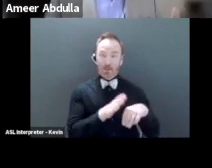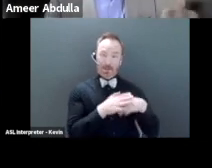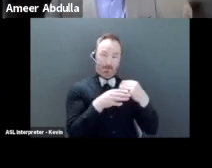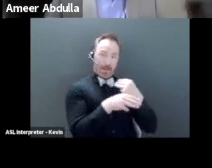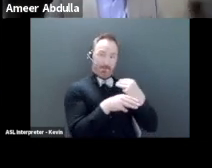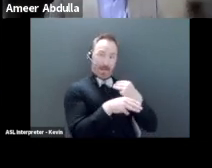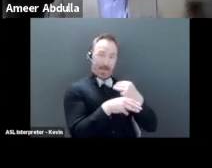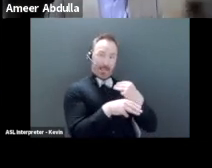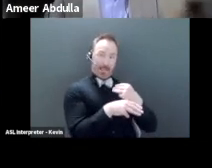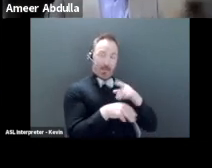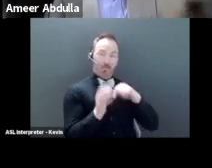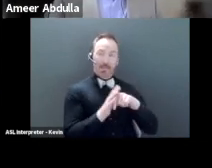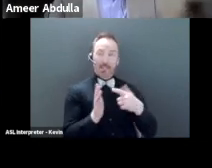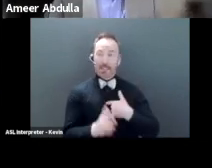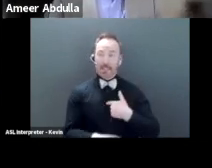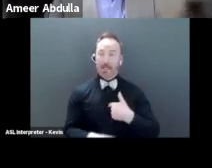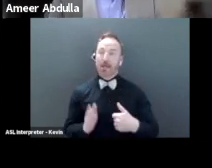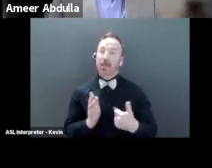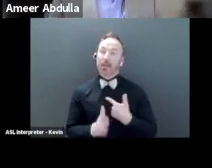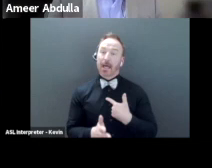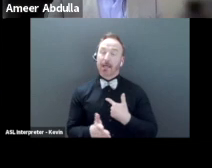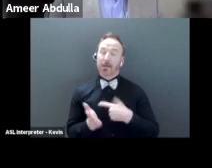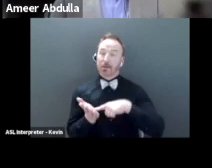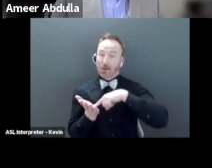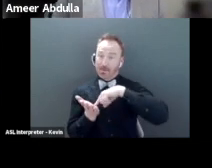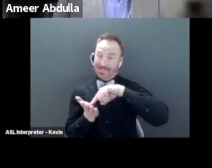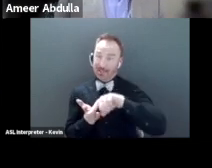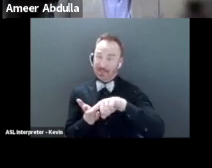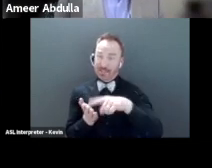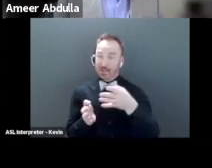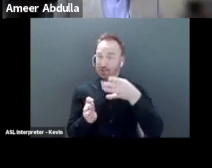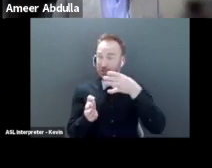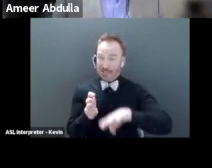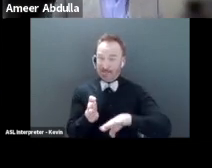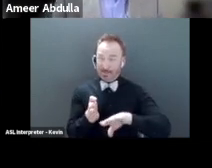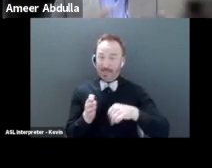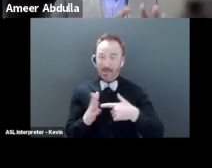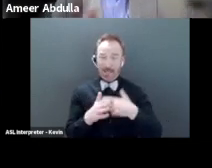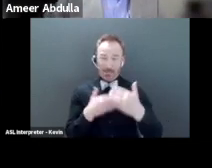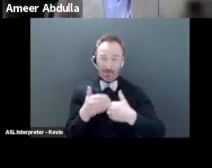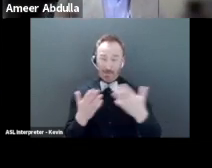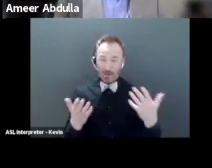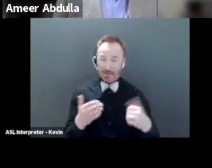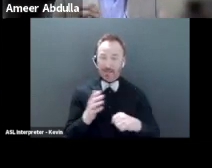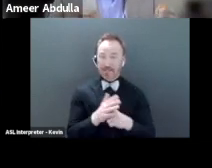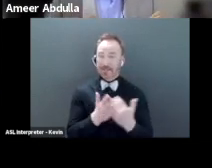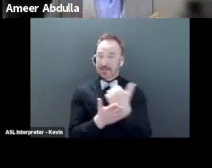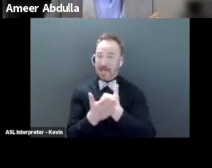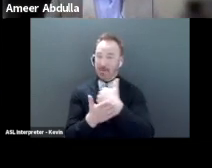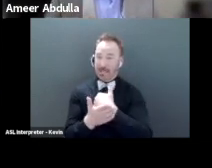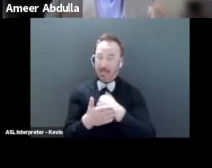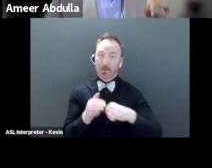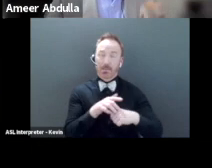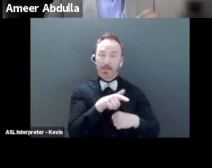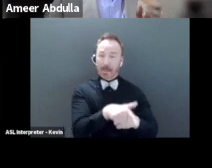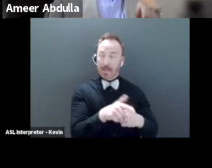actually is the cheapest form of compensation. Now, again, this assumes one key factor. Well, it makes a number of simplifying assumptions, but the key one